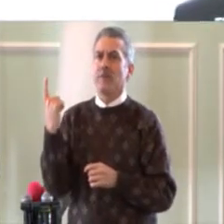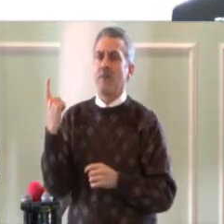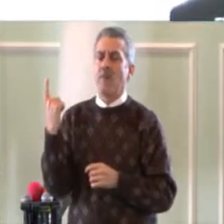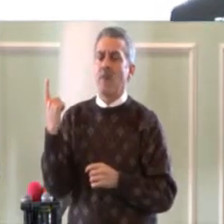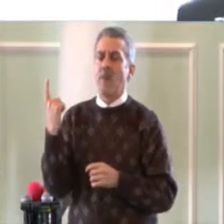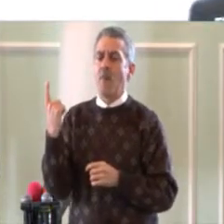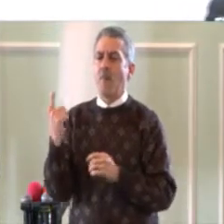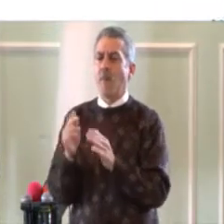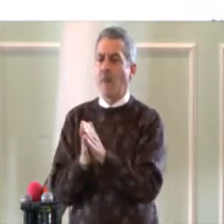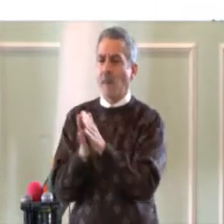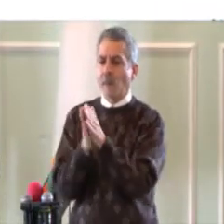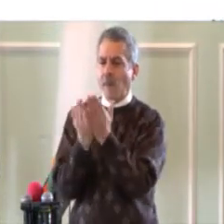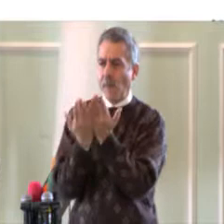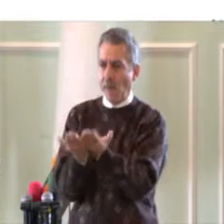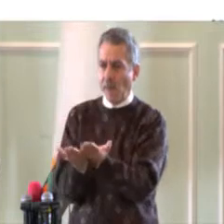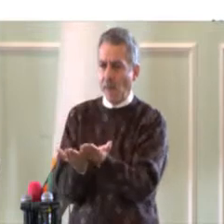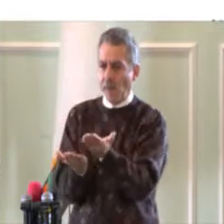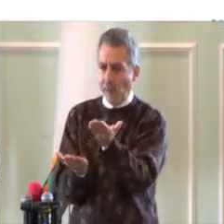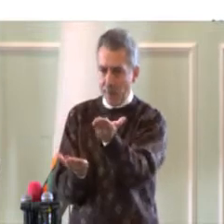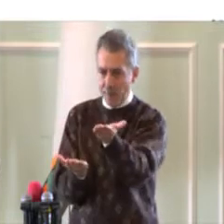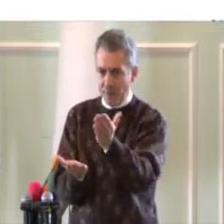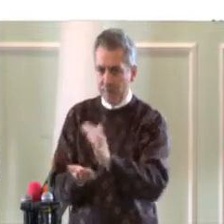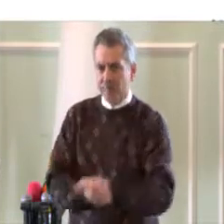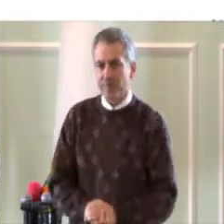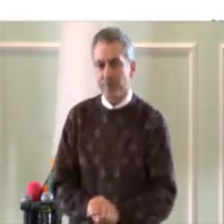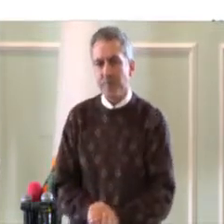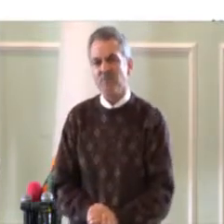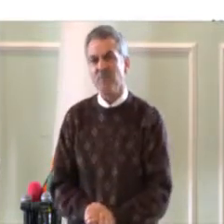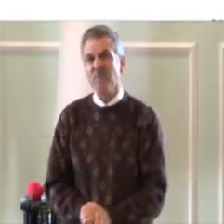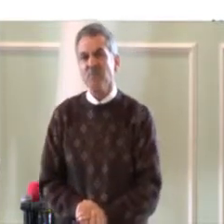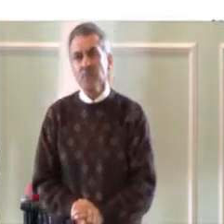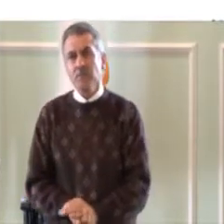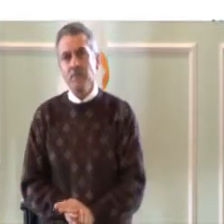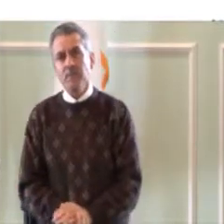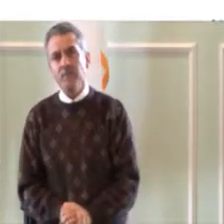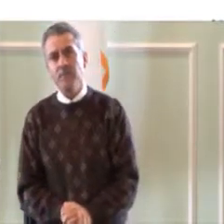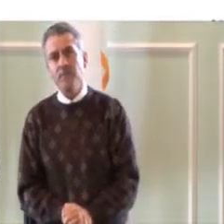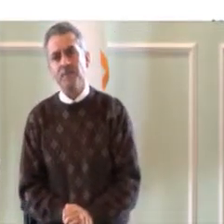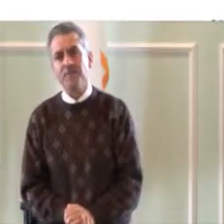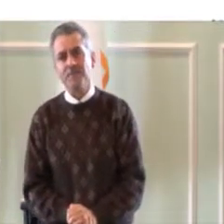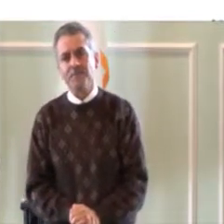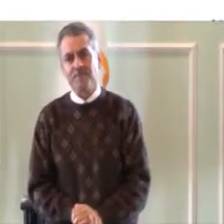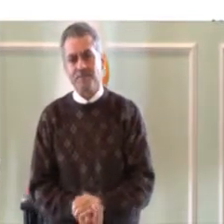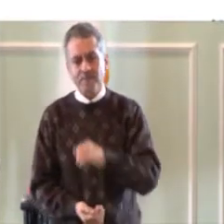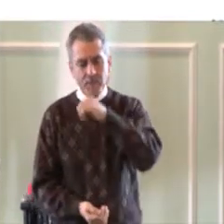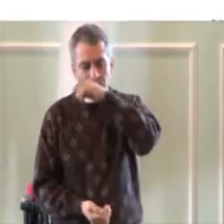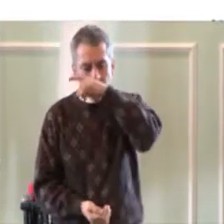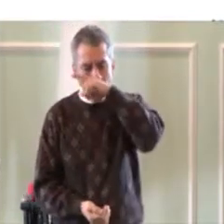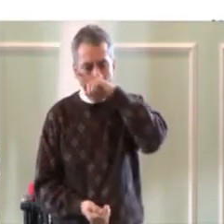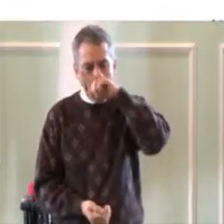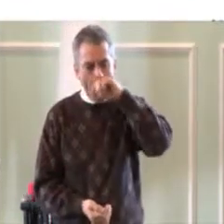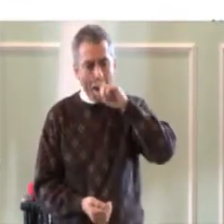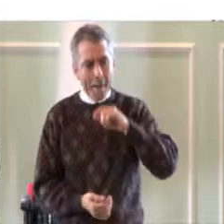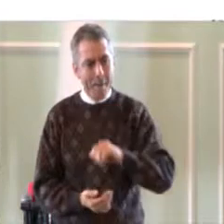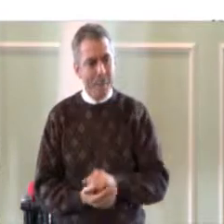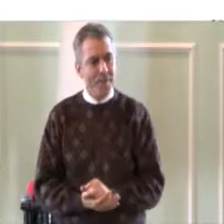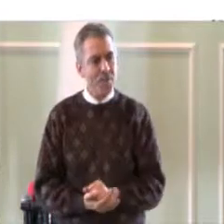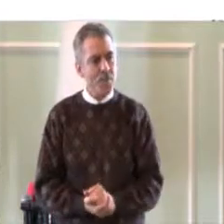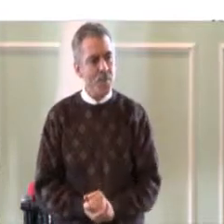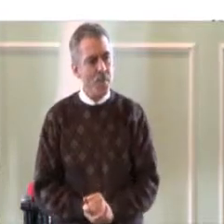Bibles to this text for me. Job 38 and verse 1.